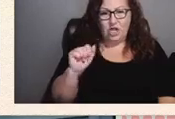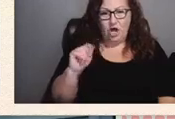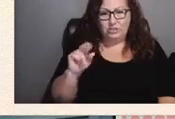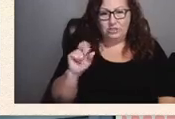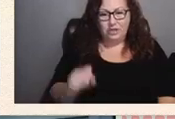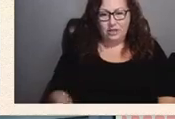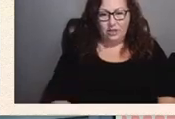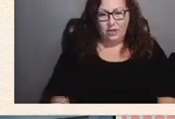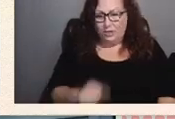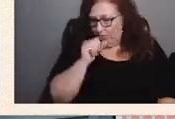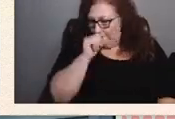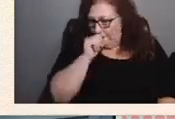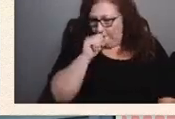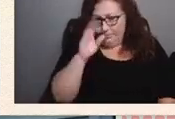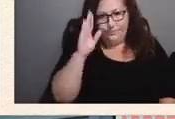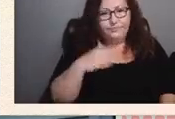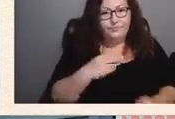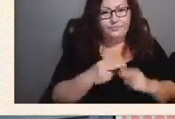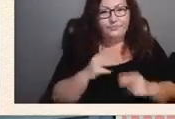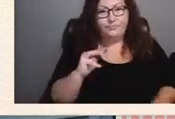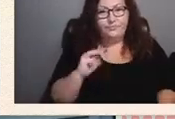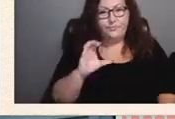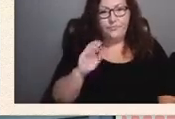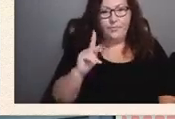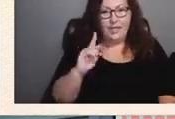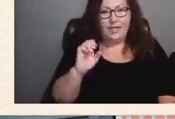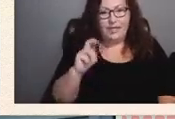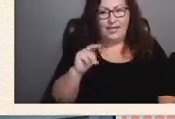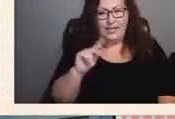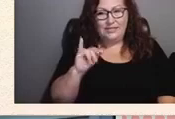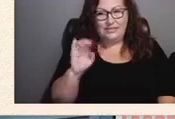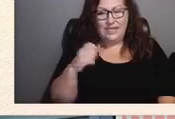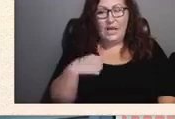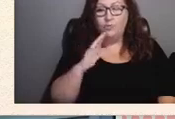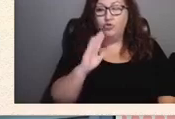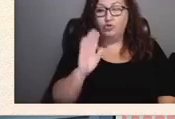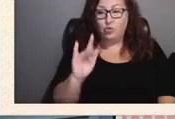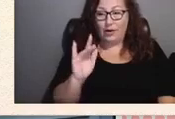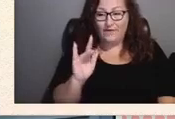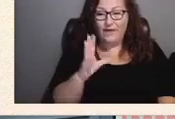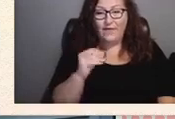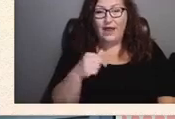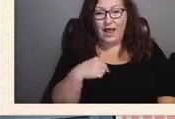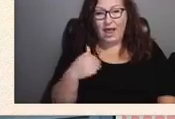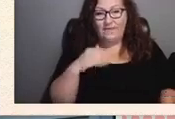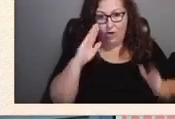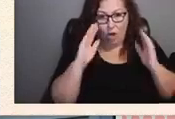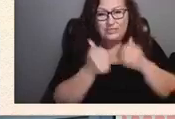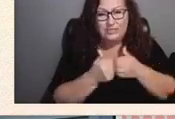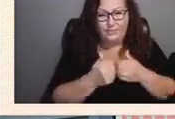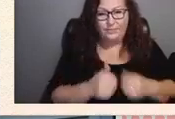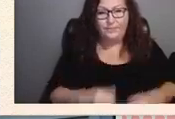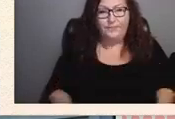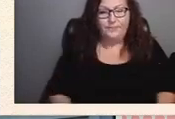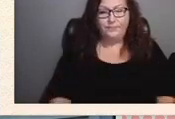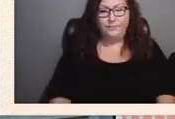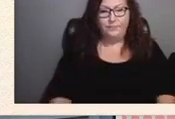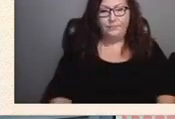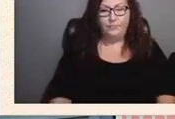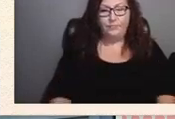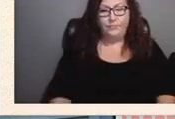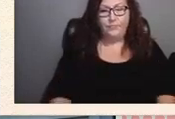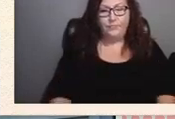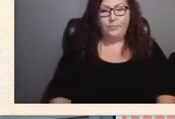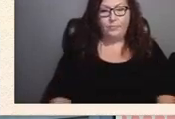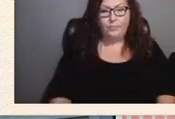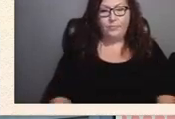Hi, my name is Mackenzie Stoss. I'm 25 and I have autism. My interaction with